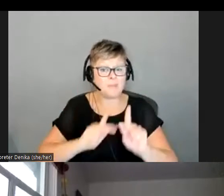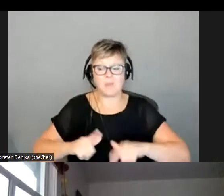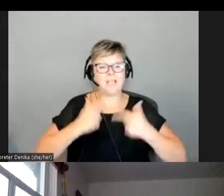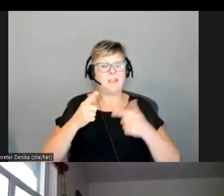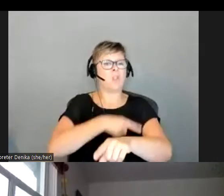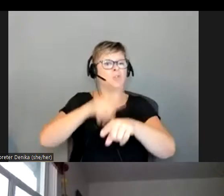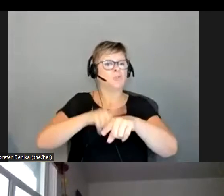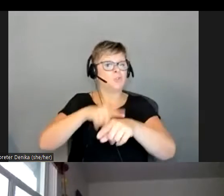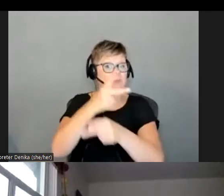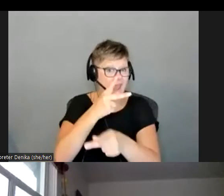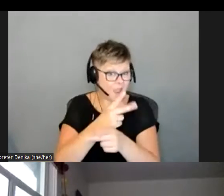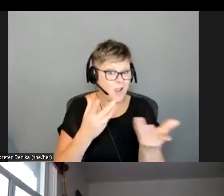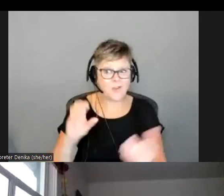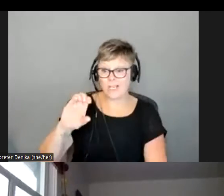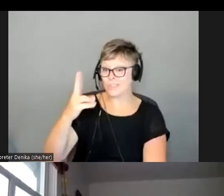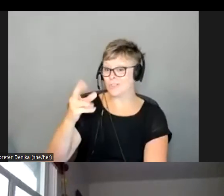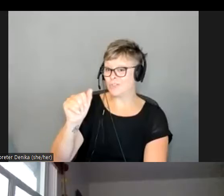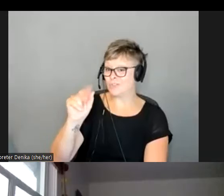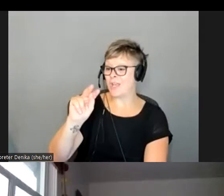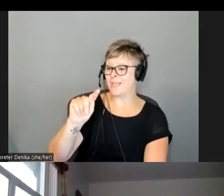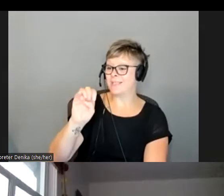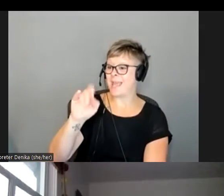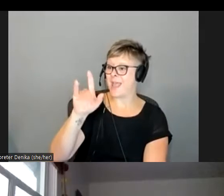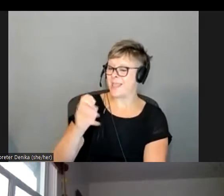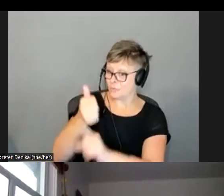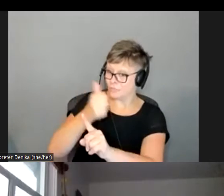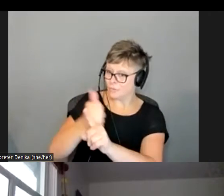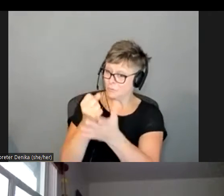care. And Chantelle, as a social worker, are